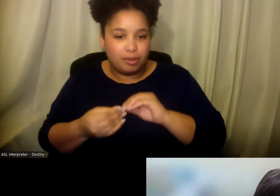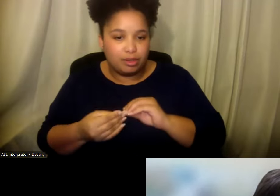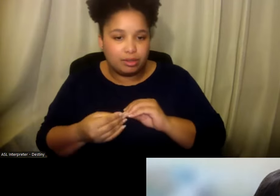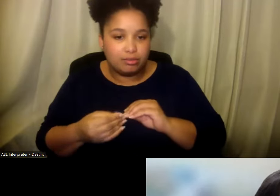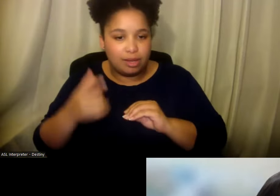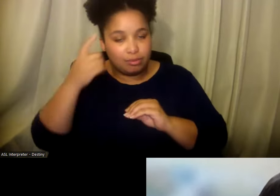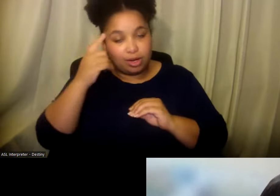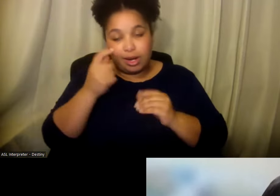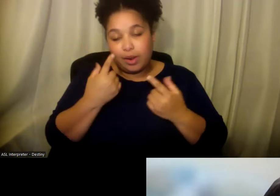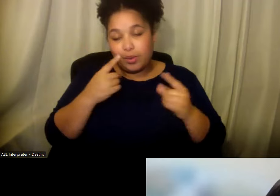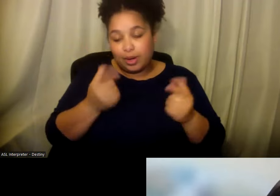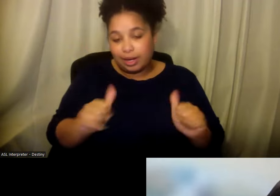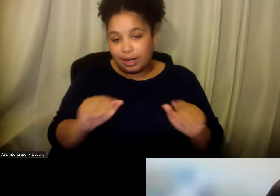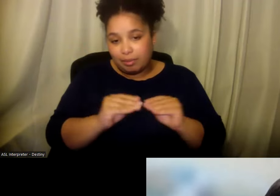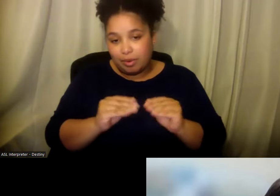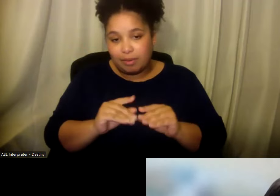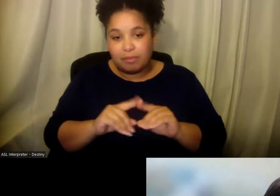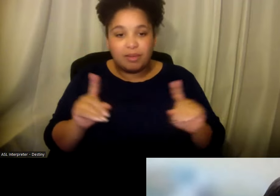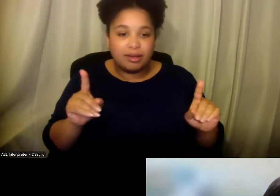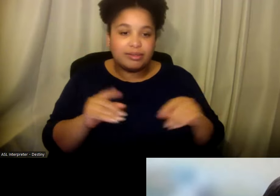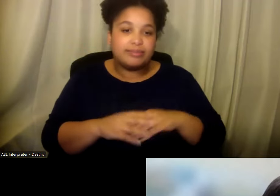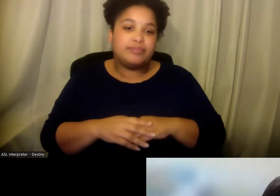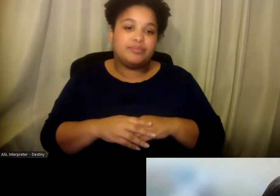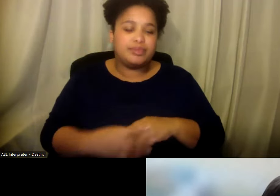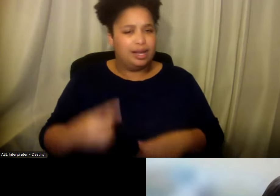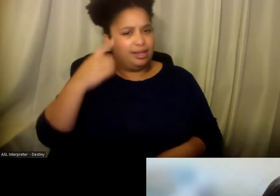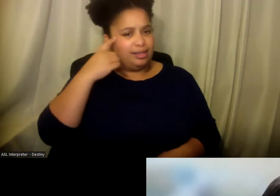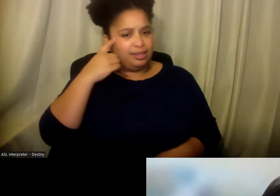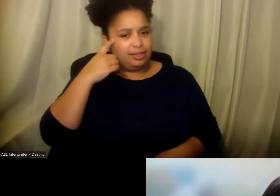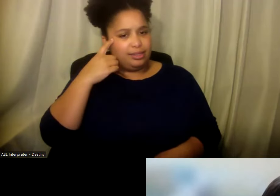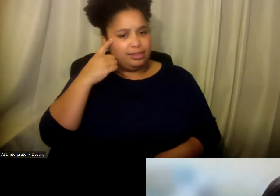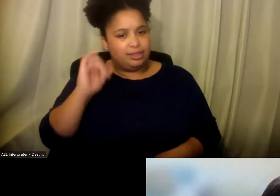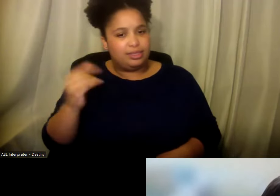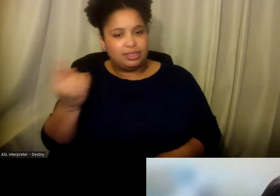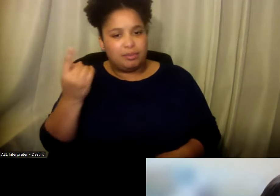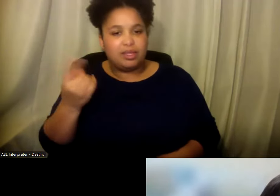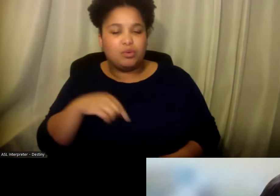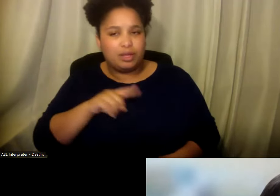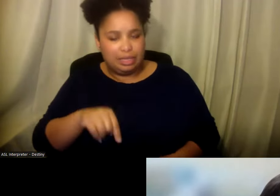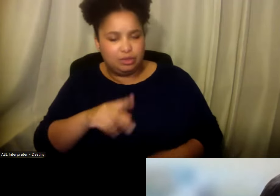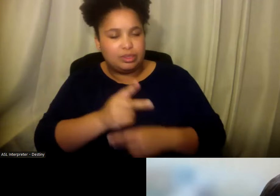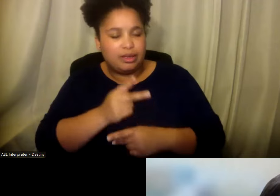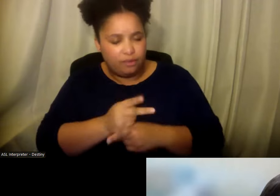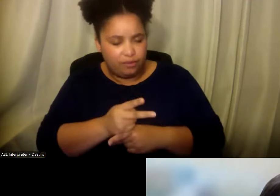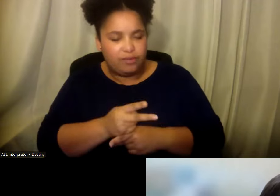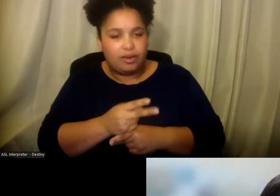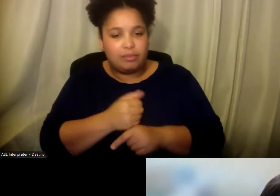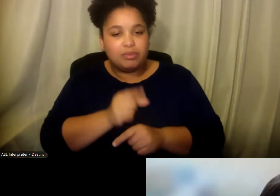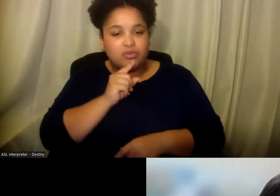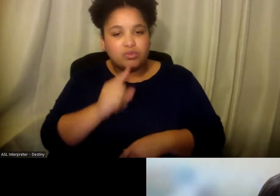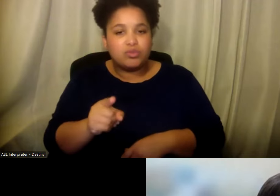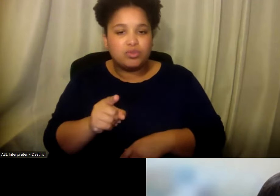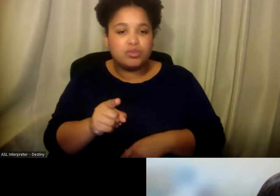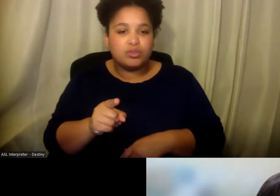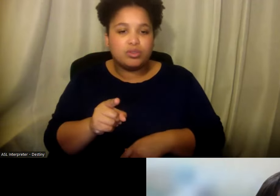doesn't work anymore. But anyway, I just think that's just something that we really need to take care of, and to make sure that